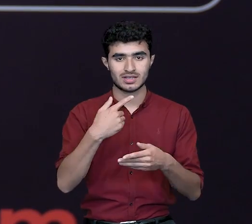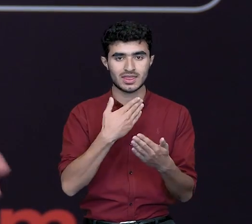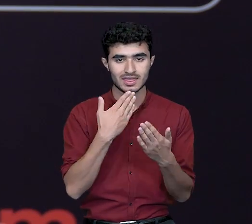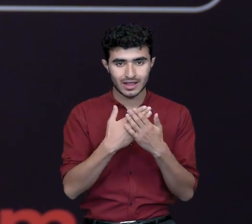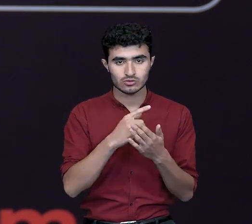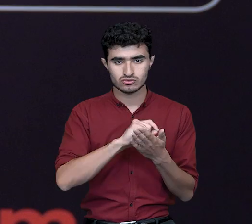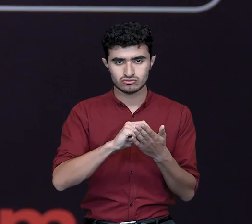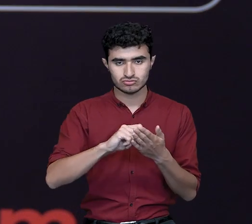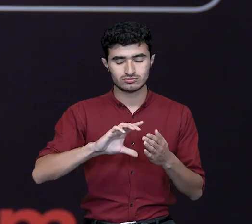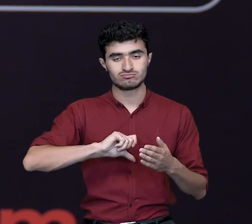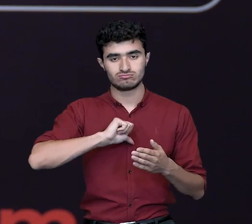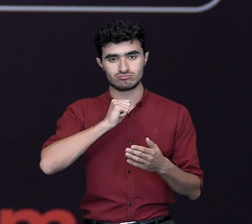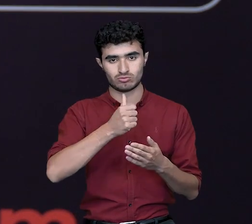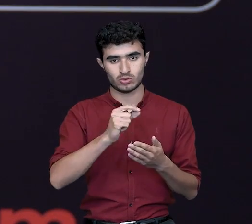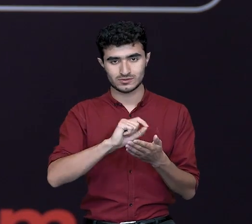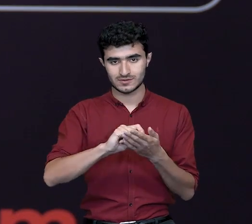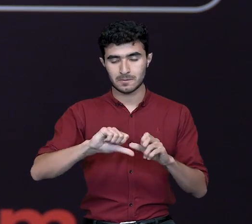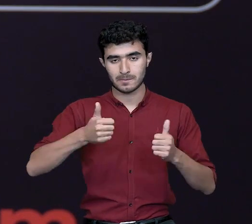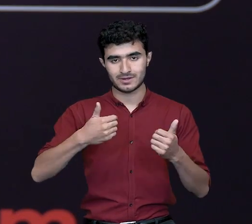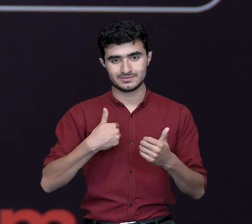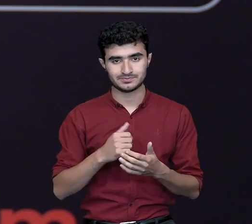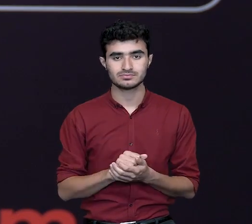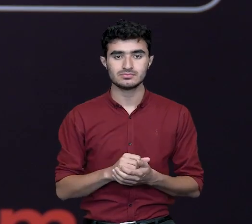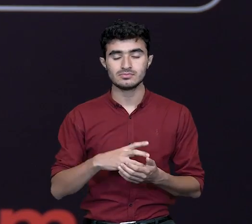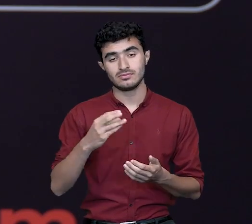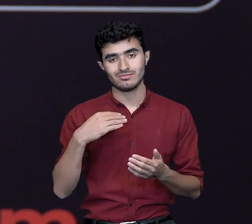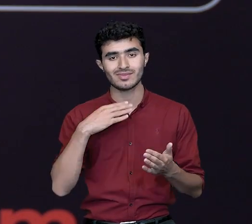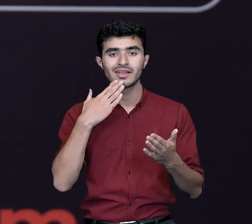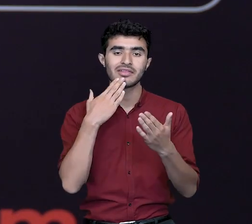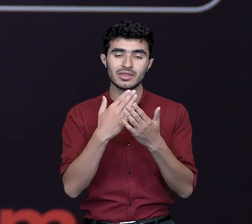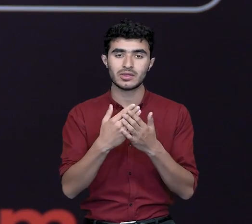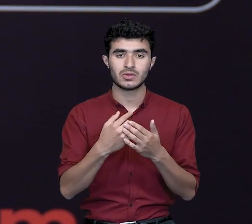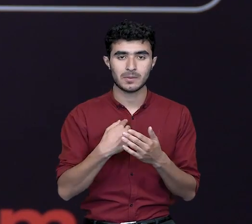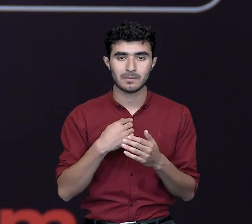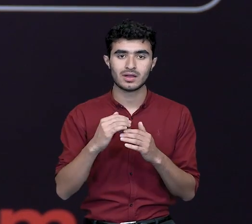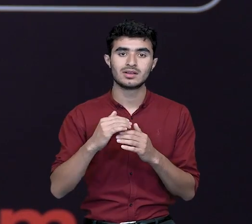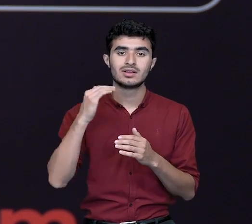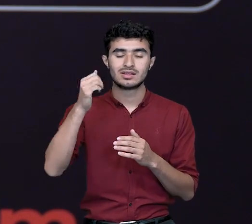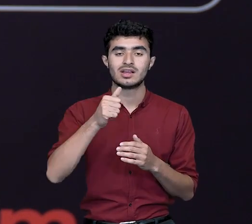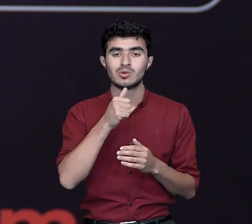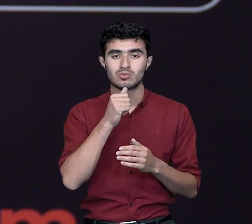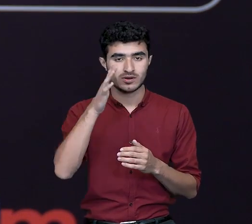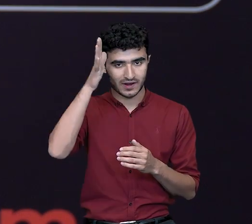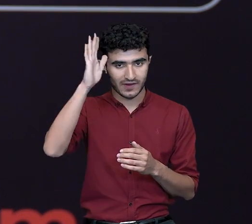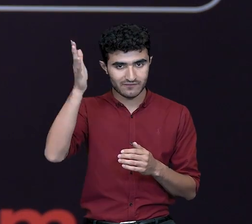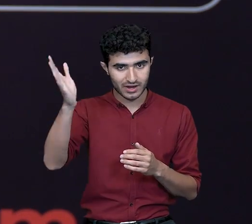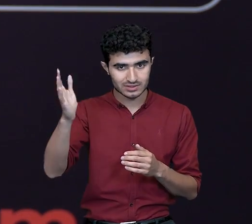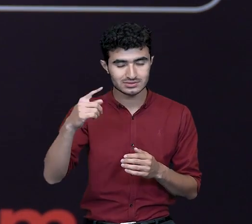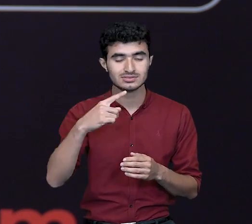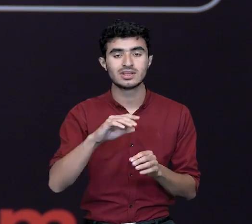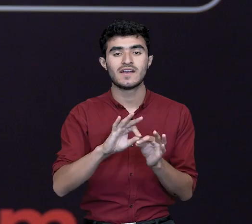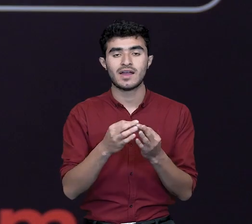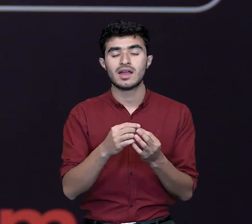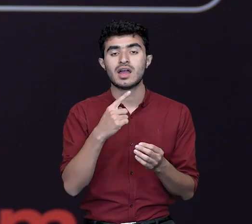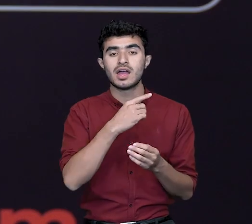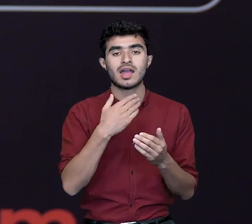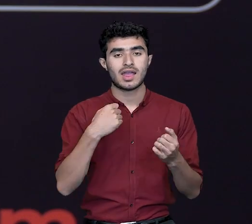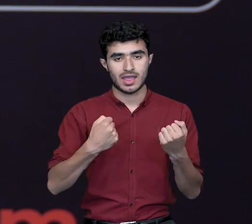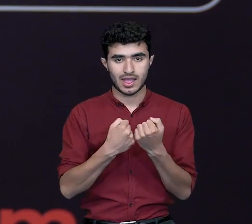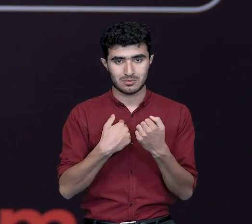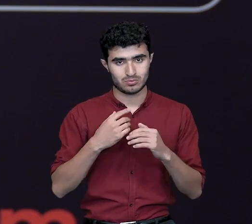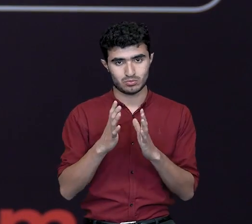me grow my poetry skills. After that, I would also like to give a thanks to my grandparents, as they helped me through the